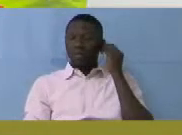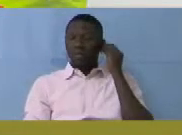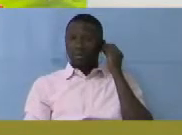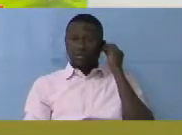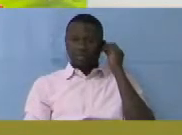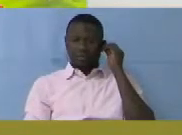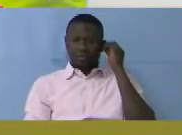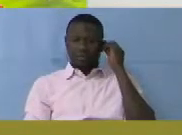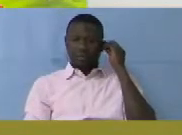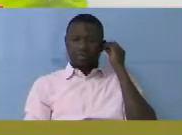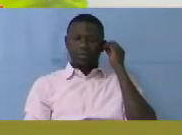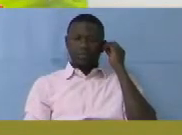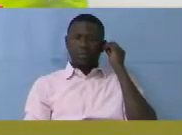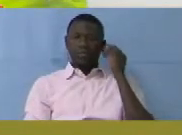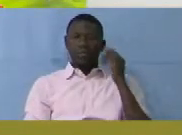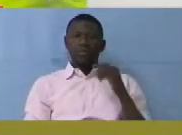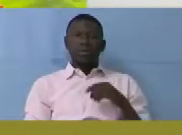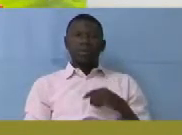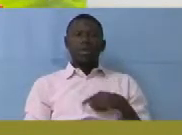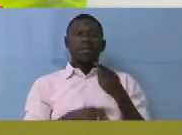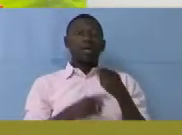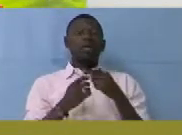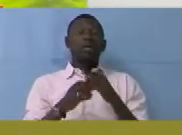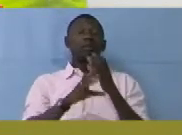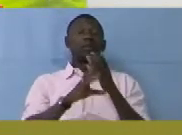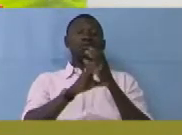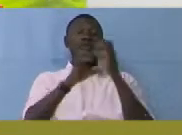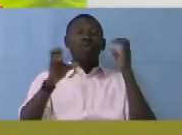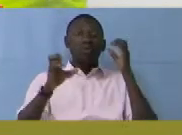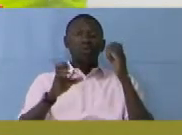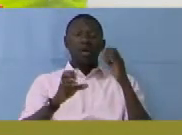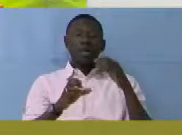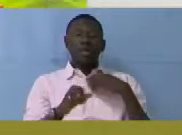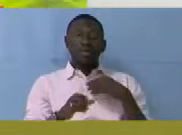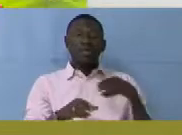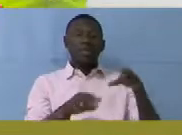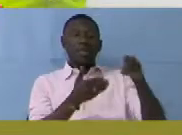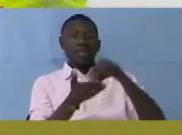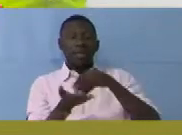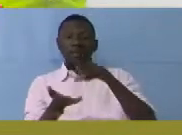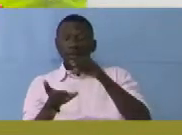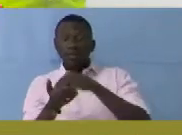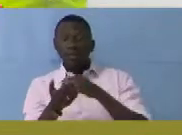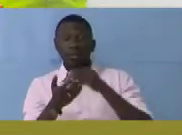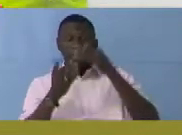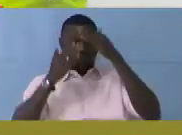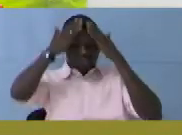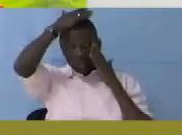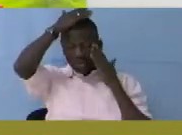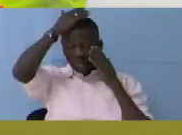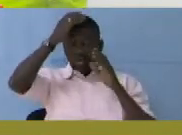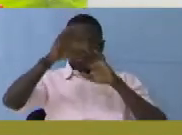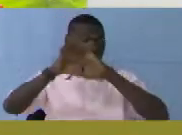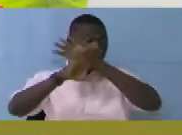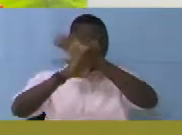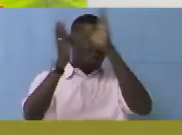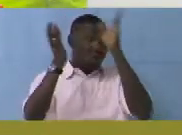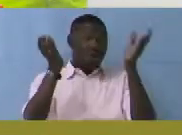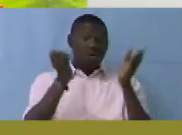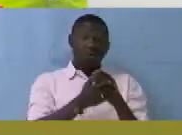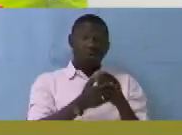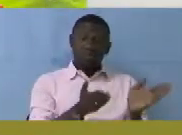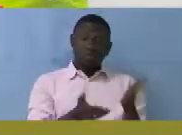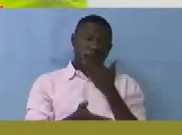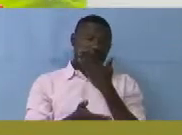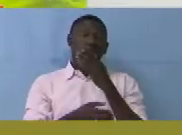to State House. Yara wo costa menka sojarulu anin menubuka uniform do menka Samba State House